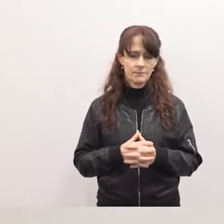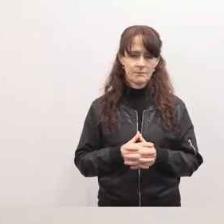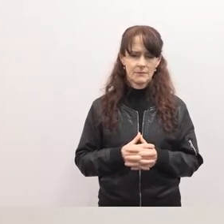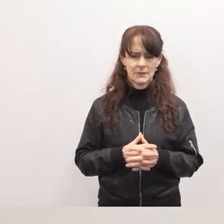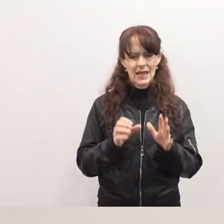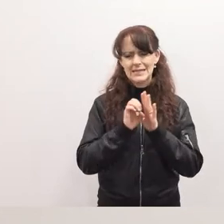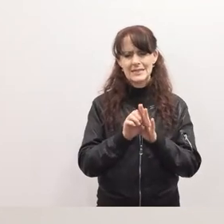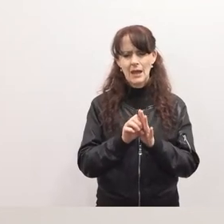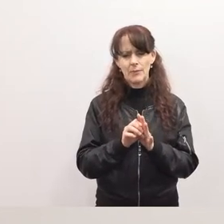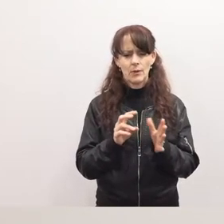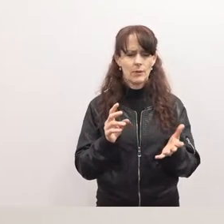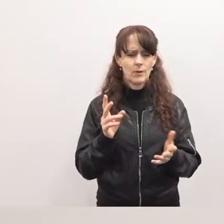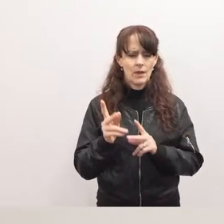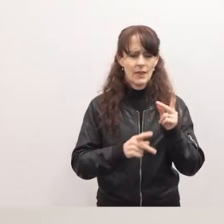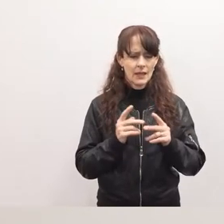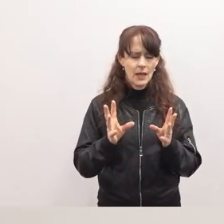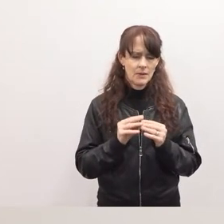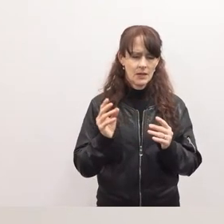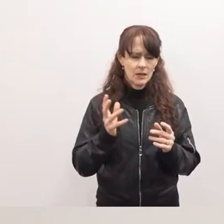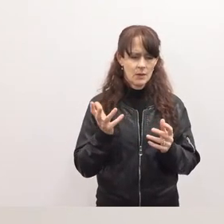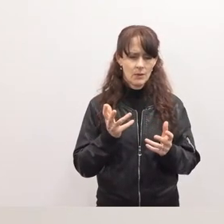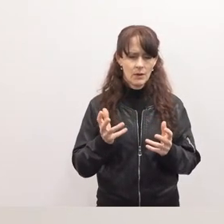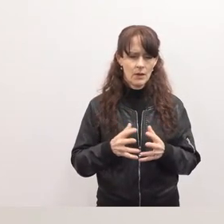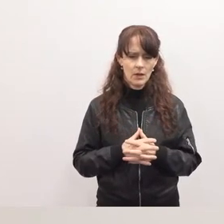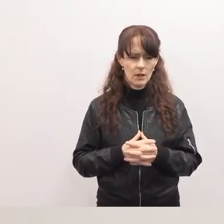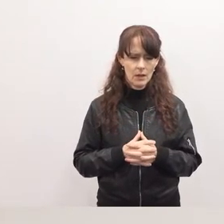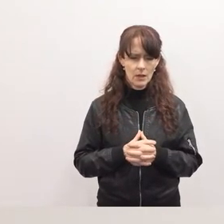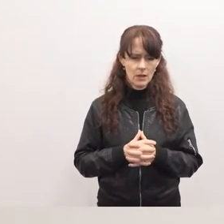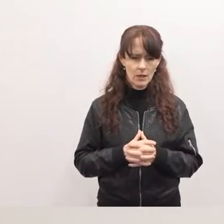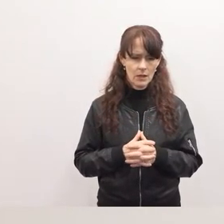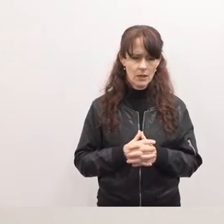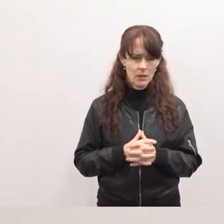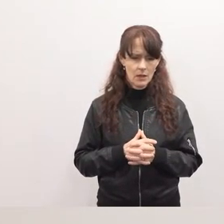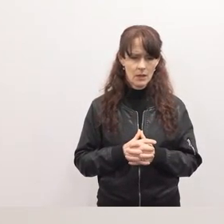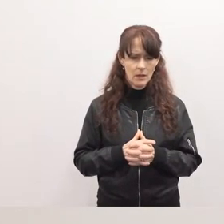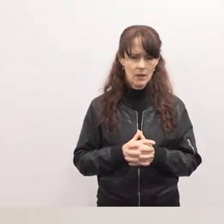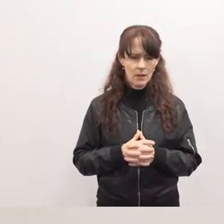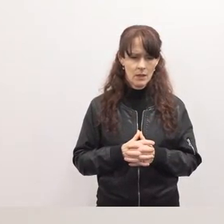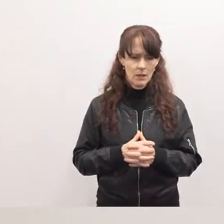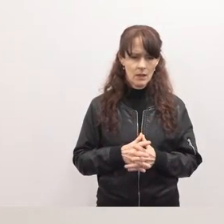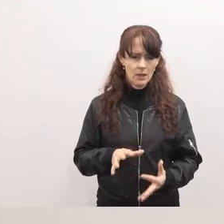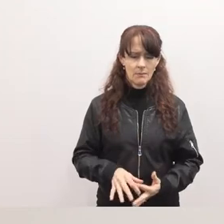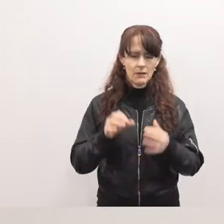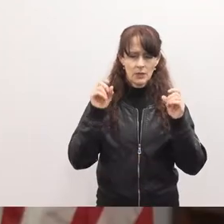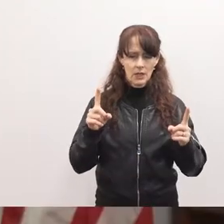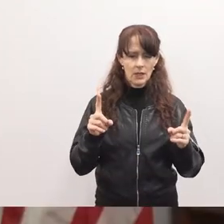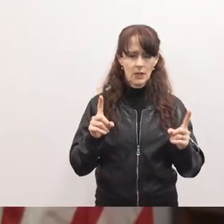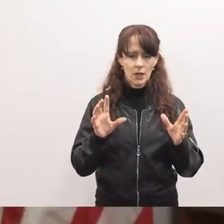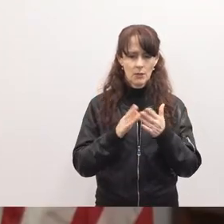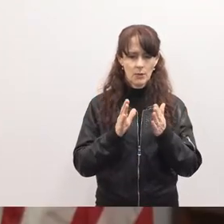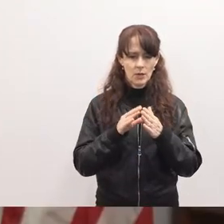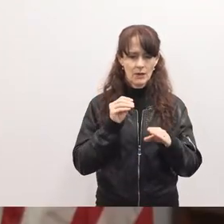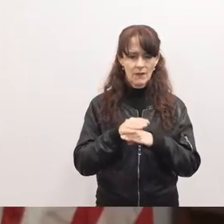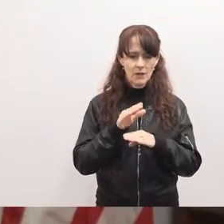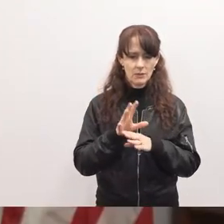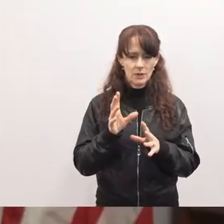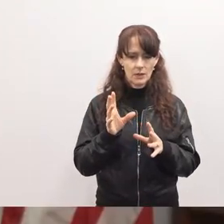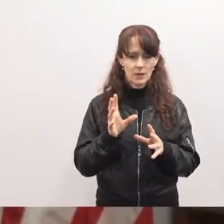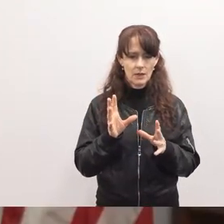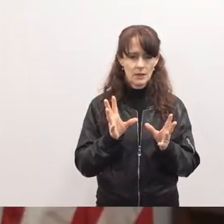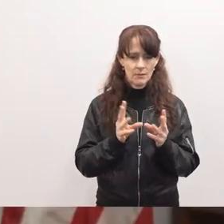a specific example of like what that kind of meeting would be? I'll give you a very specific example. Great. Special Education Community Advisory Committee meeting.